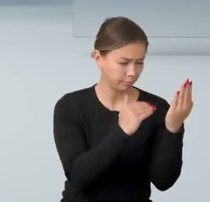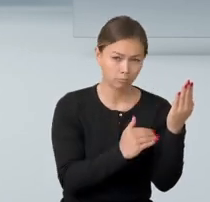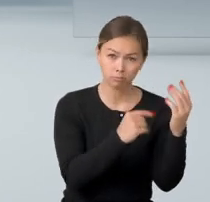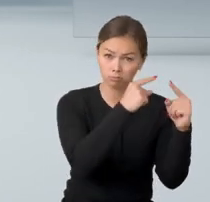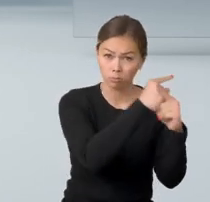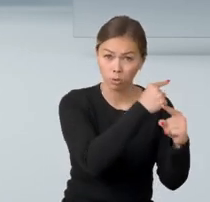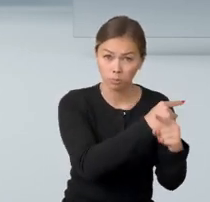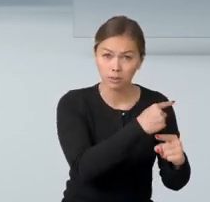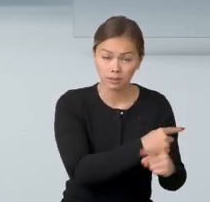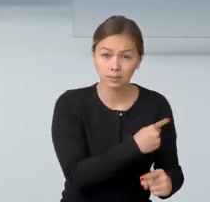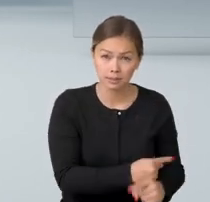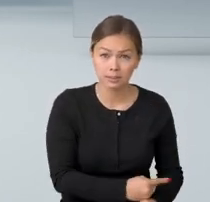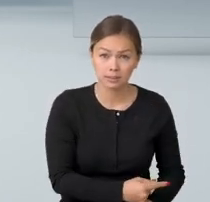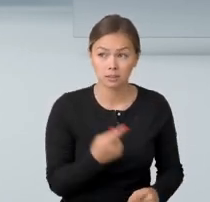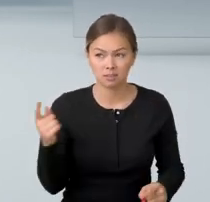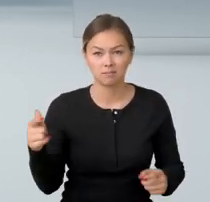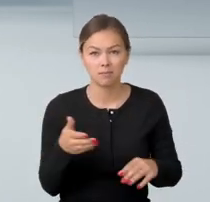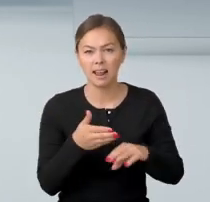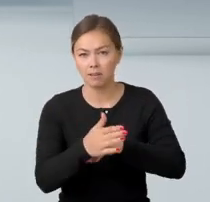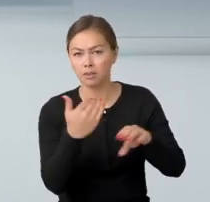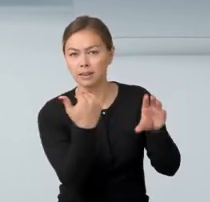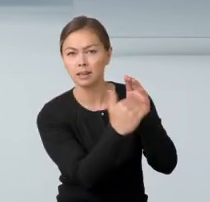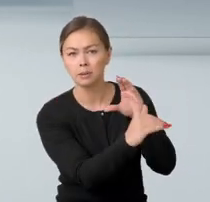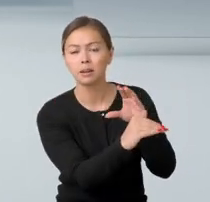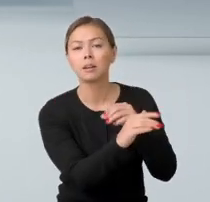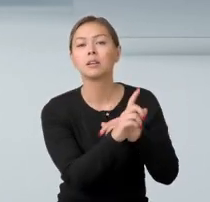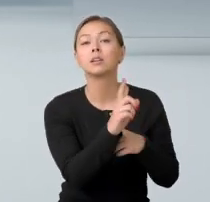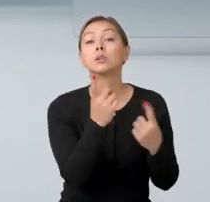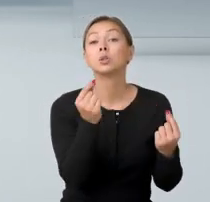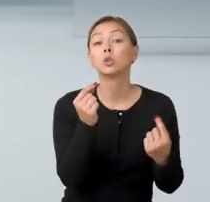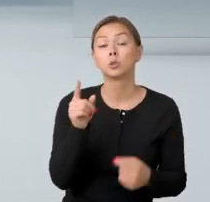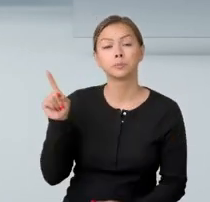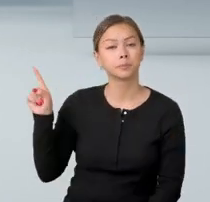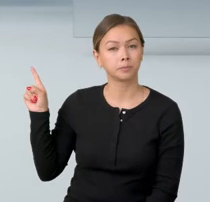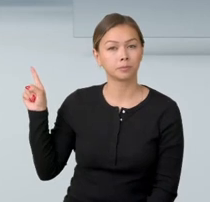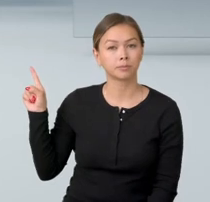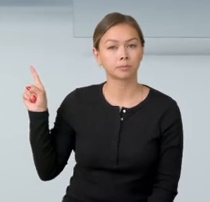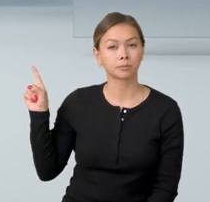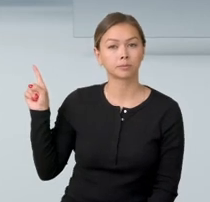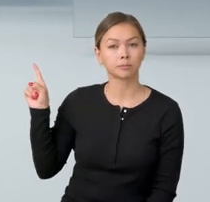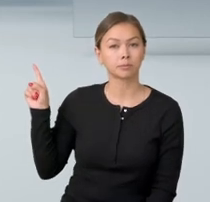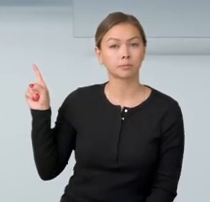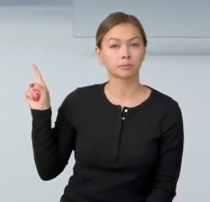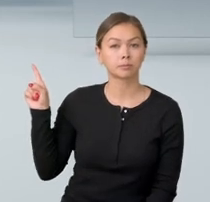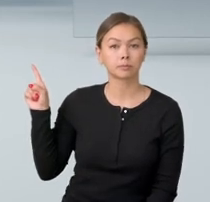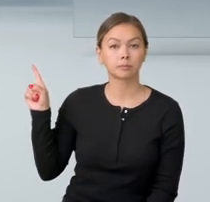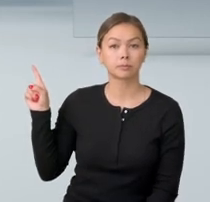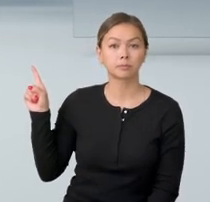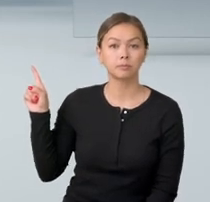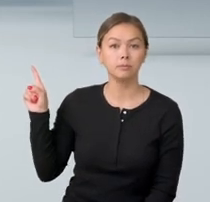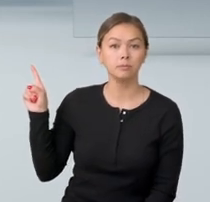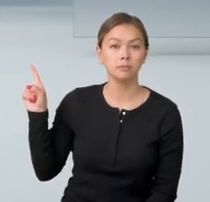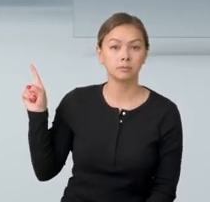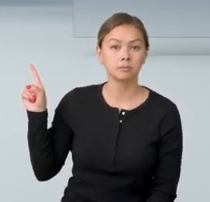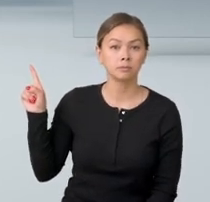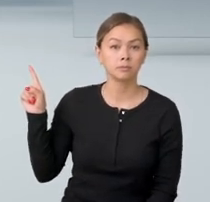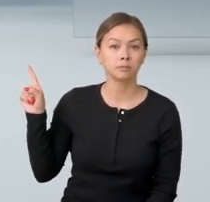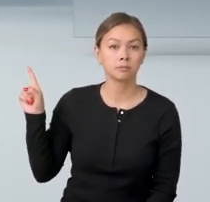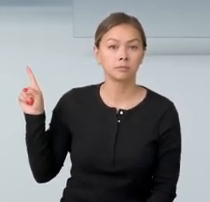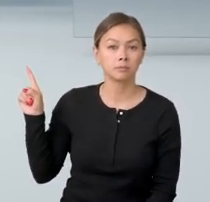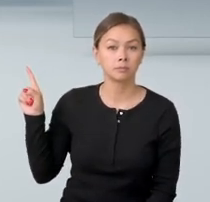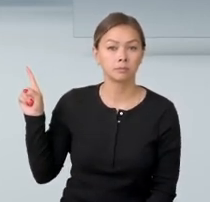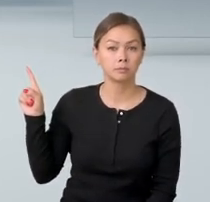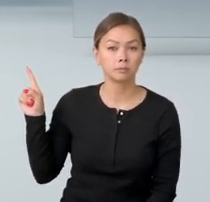been run after this email is sent so if I click in the last log as you can